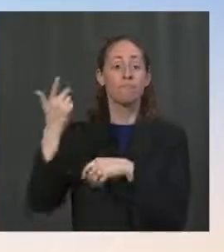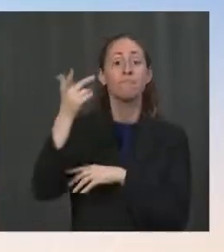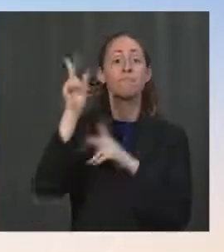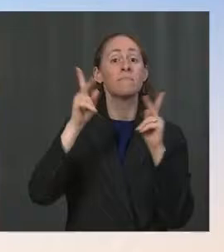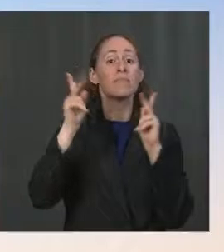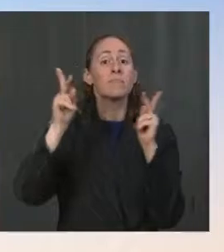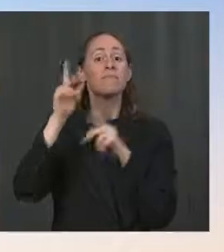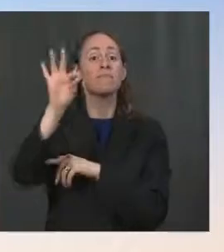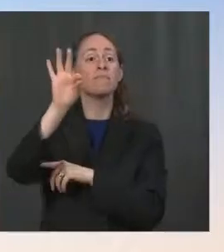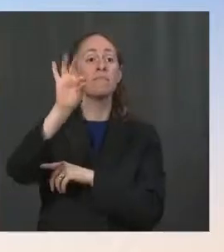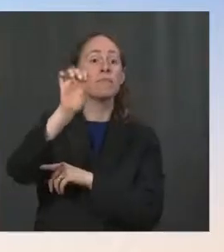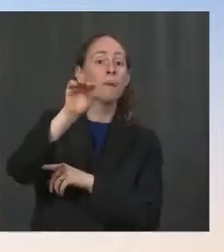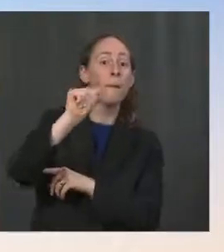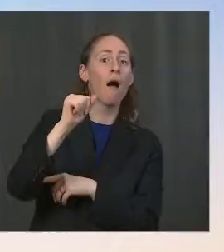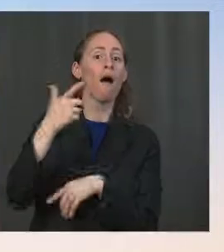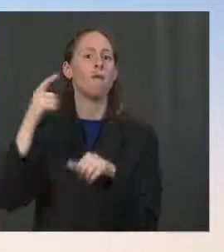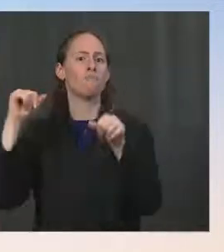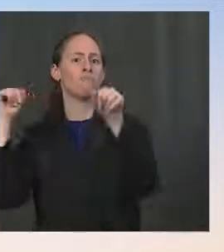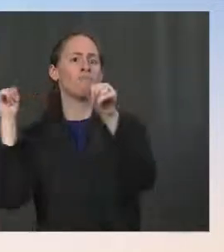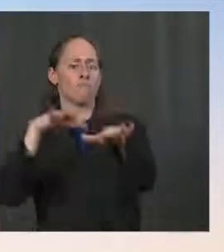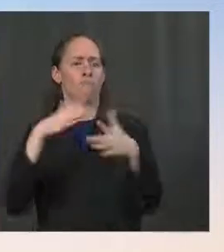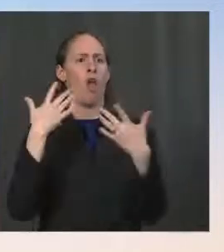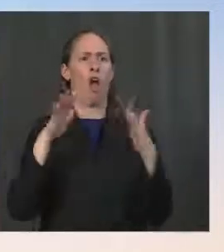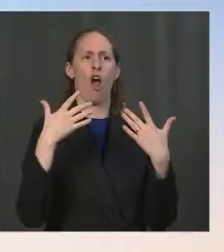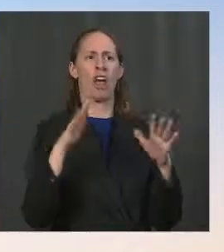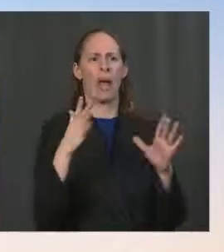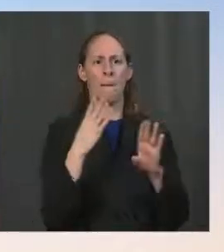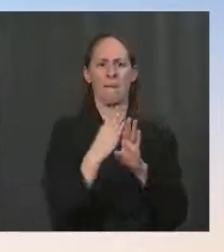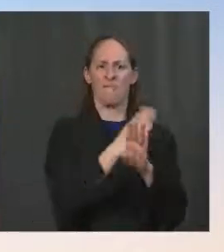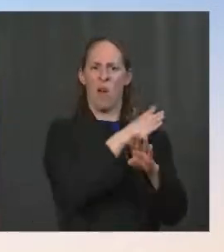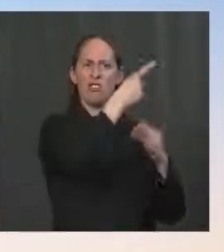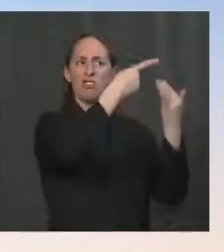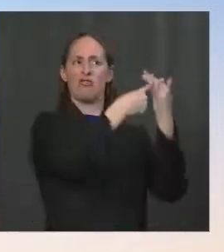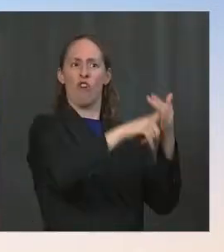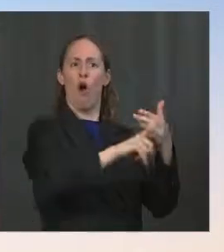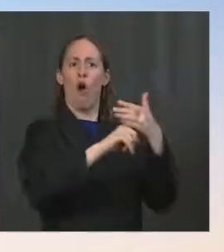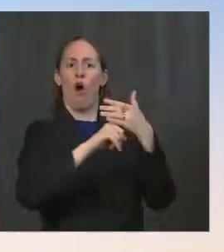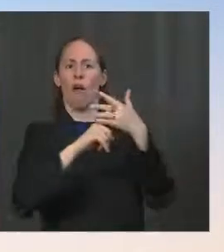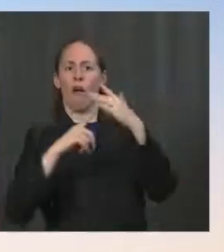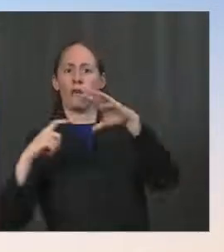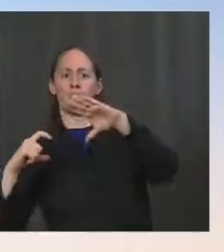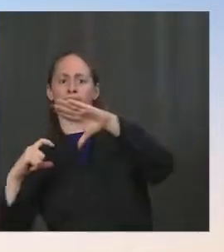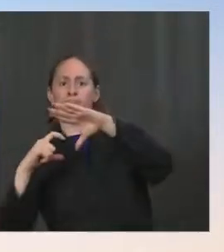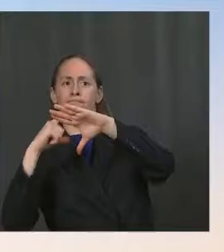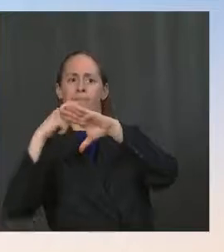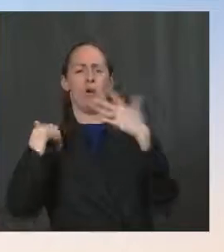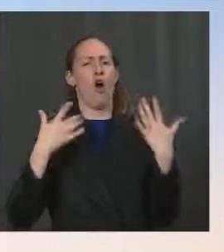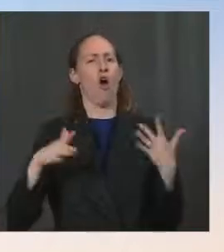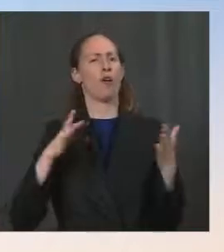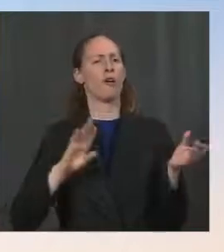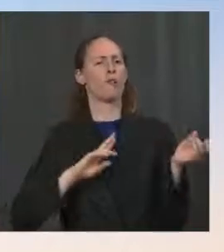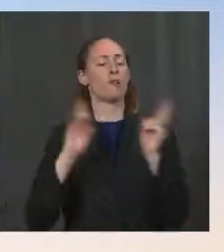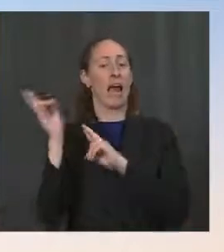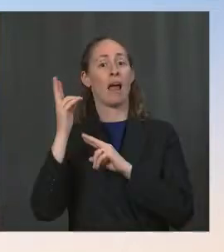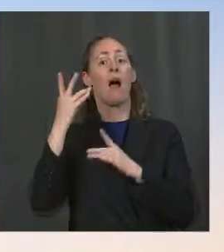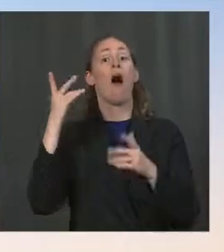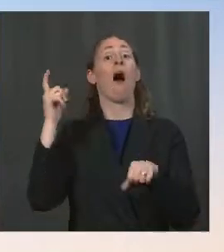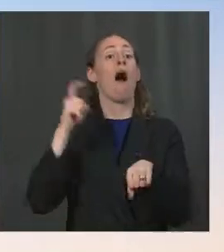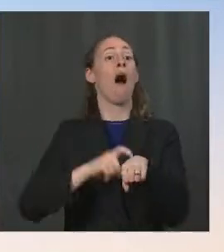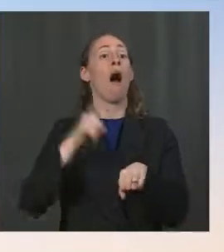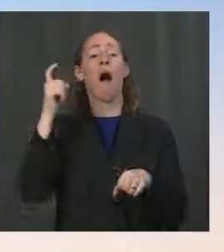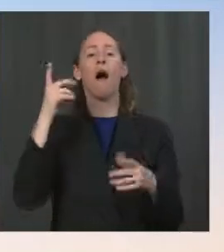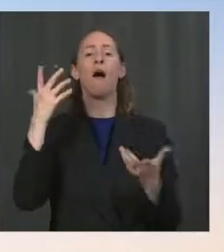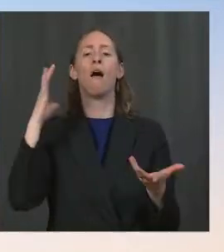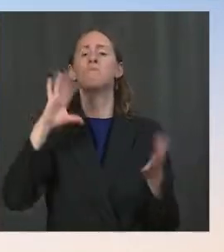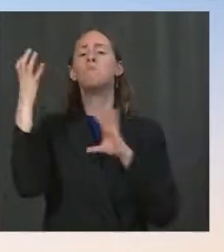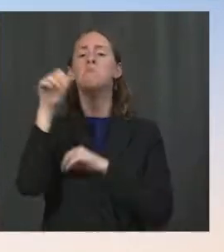of government even before the storm hit. That is something that we tried to do to reduce the impact, save lives, make sure we're